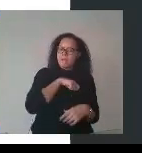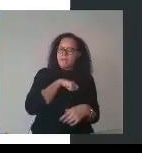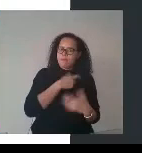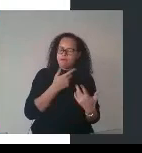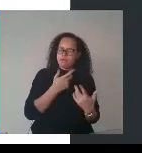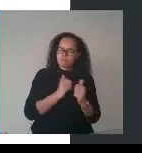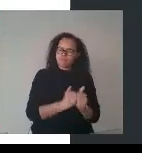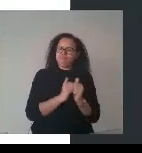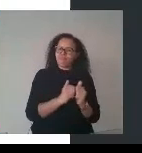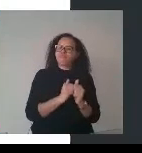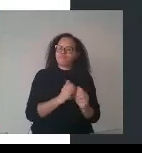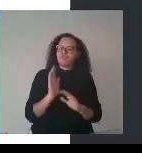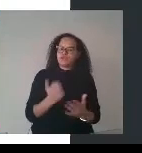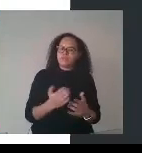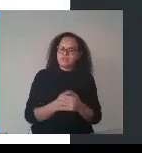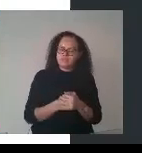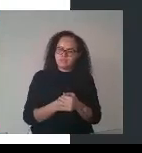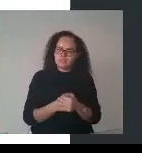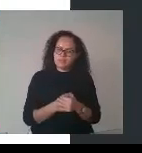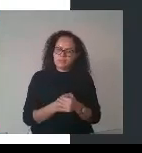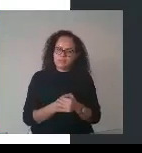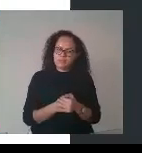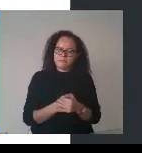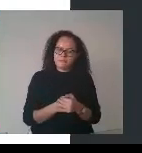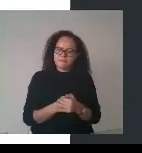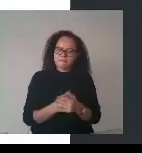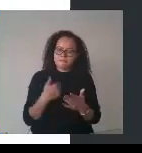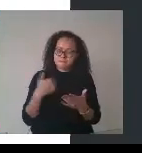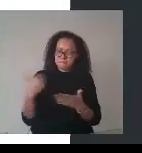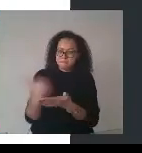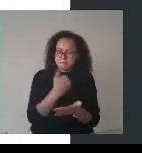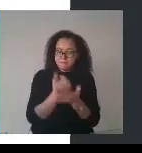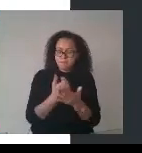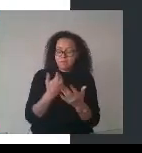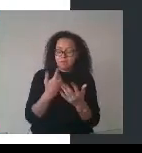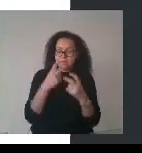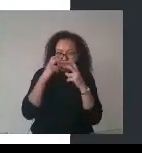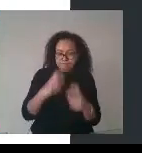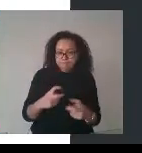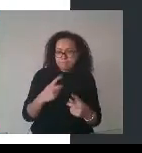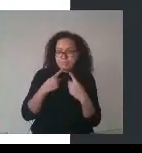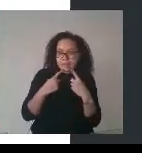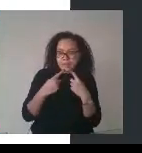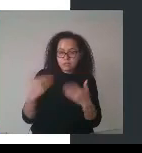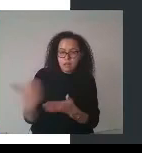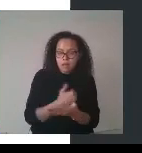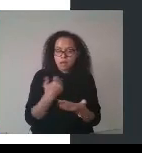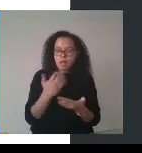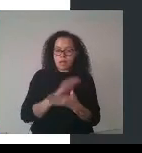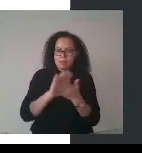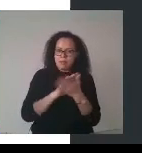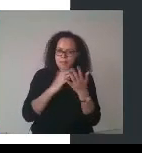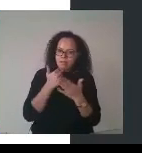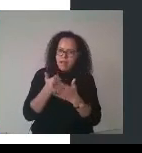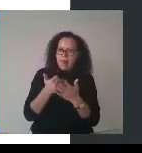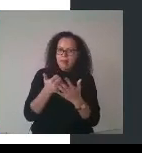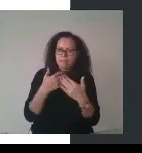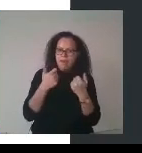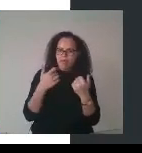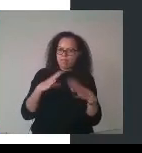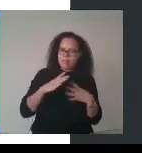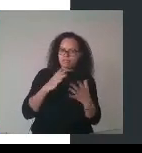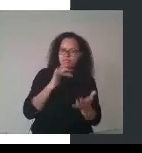social prescribing. It means we're gathering data, show real-time data of the health impact of venues and leisure centres. And